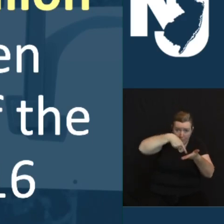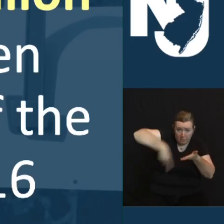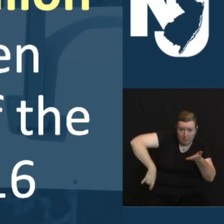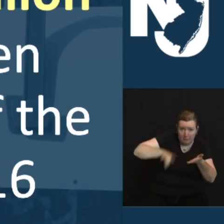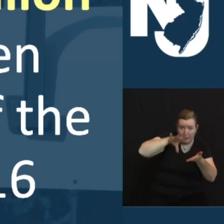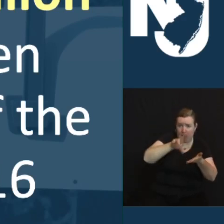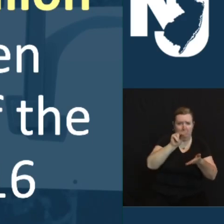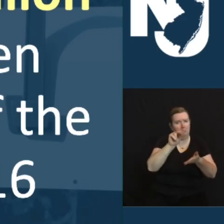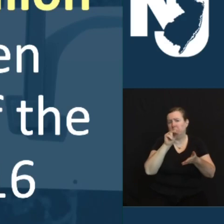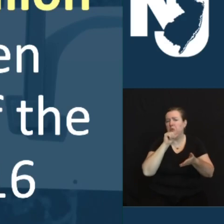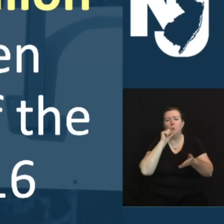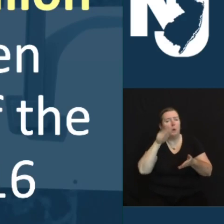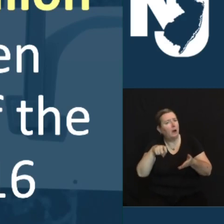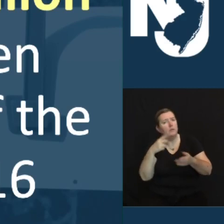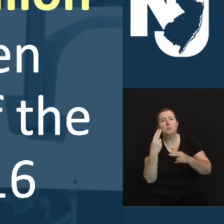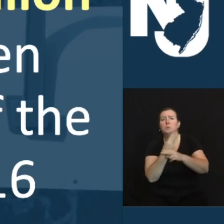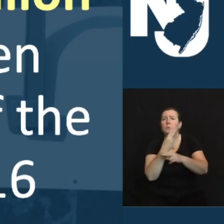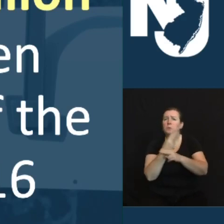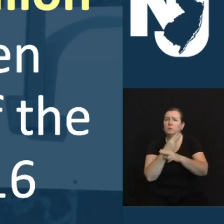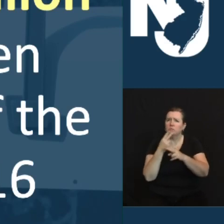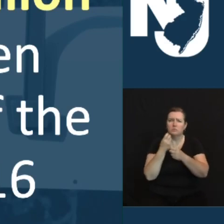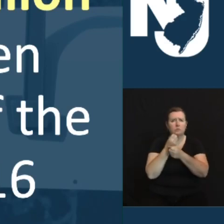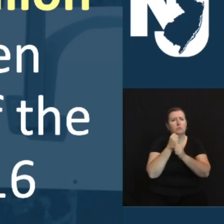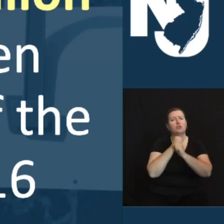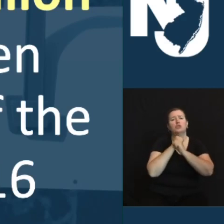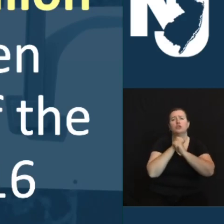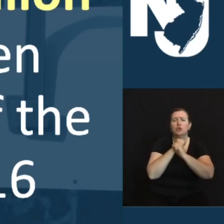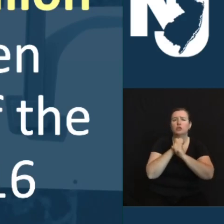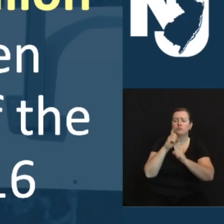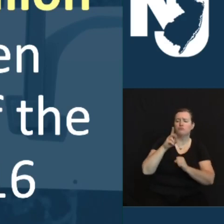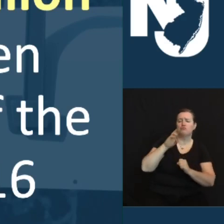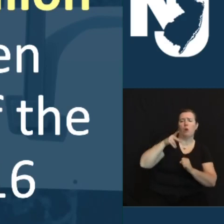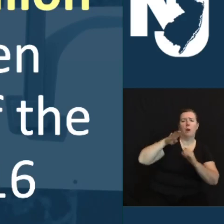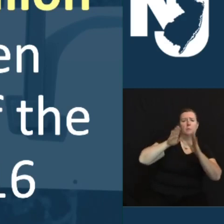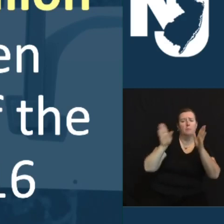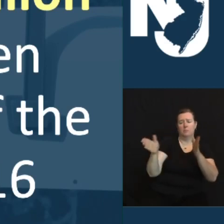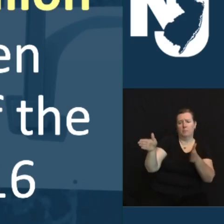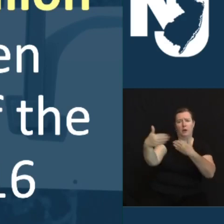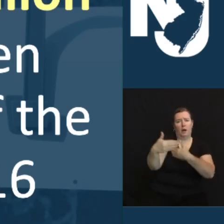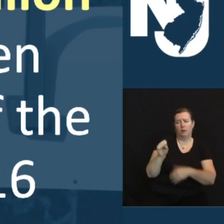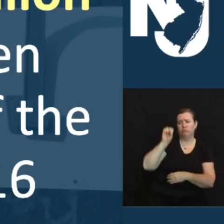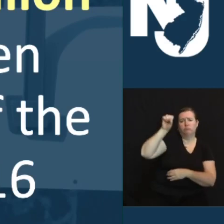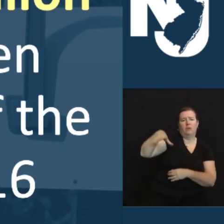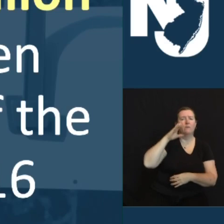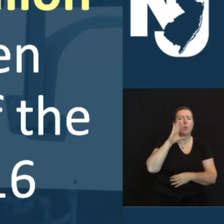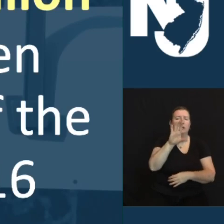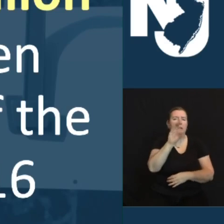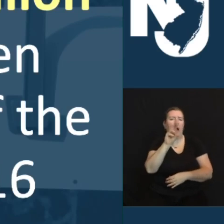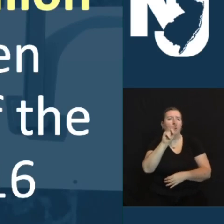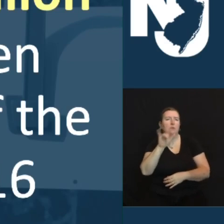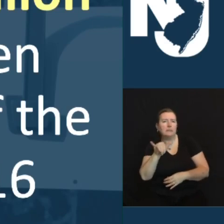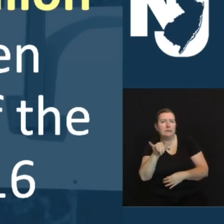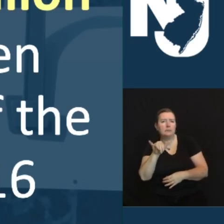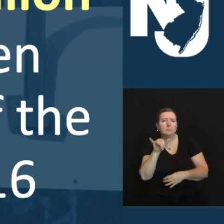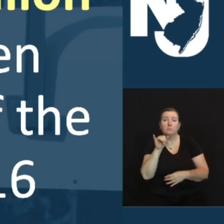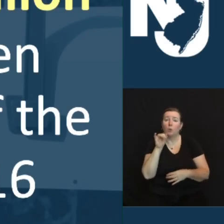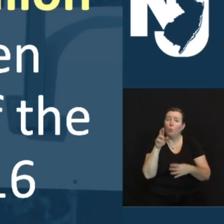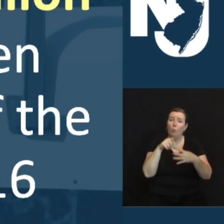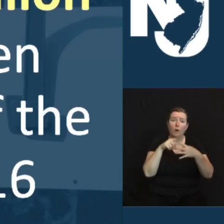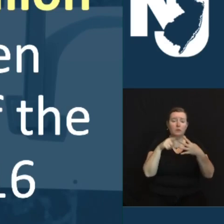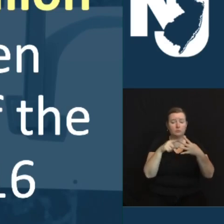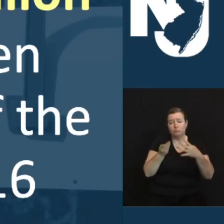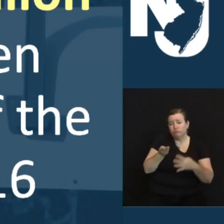utilize one of the secure drop boxes in your county. You can also hand deliver your ballot in advance to your county board